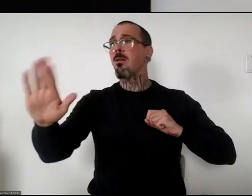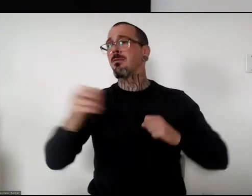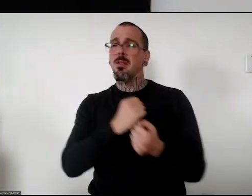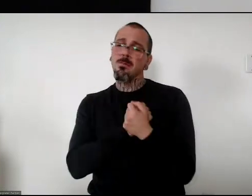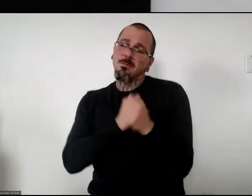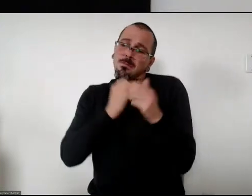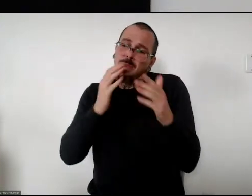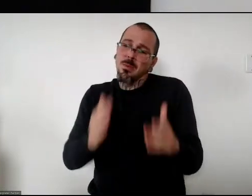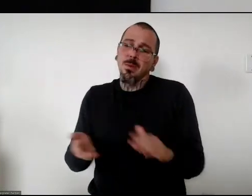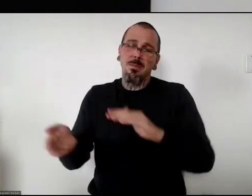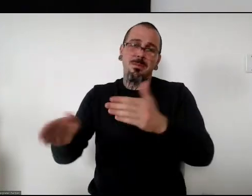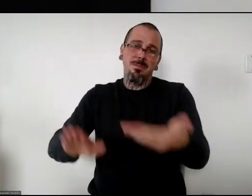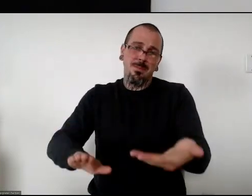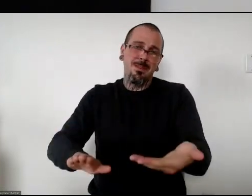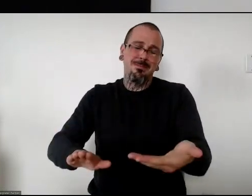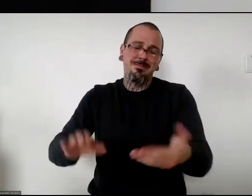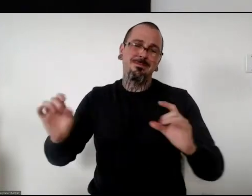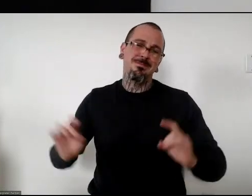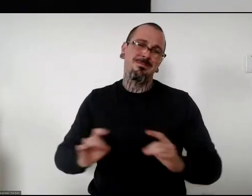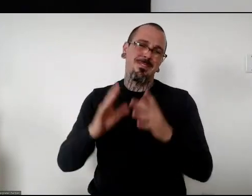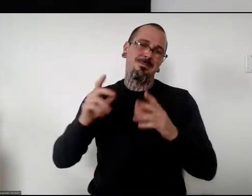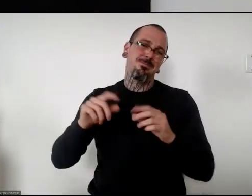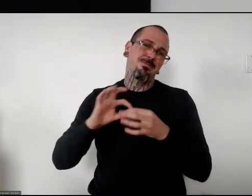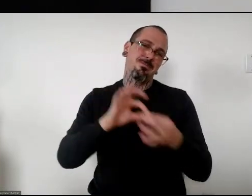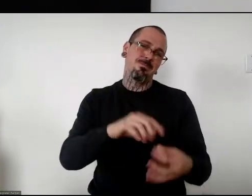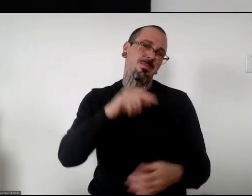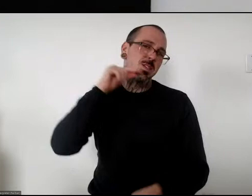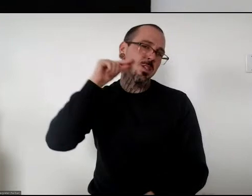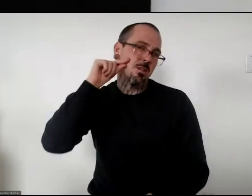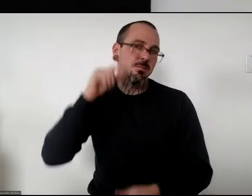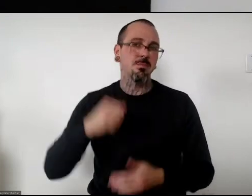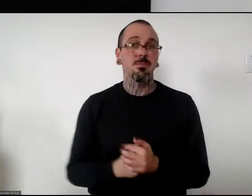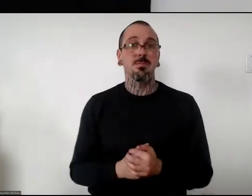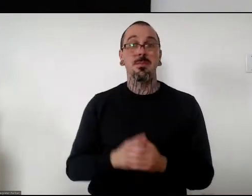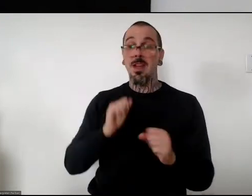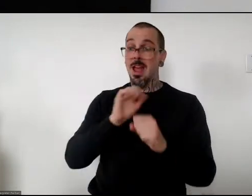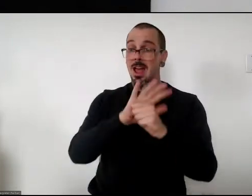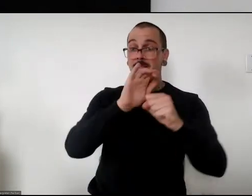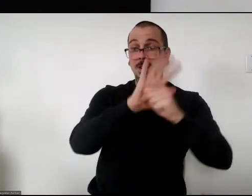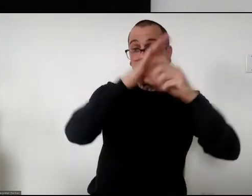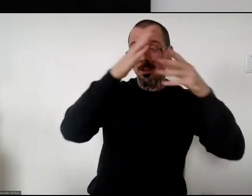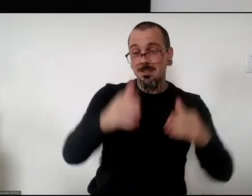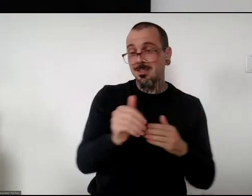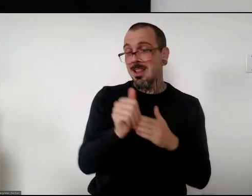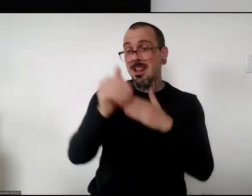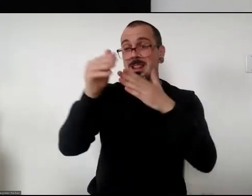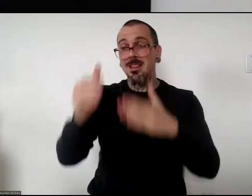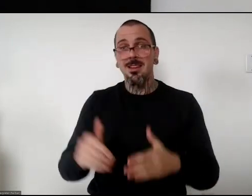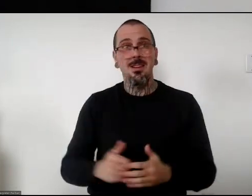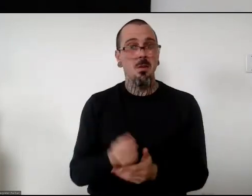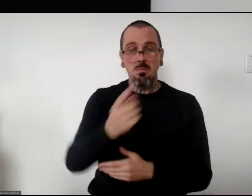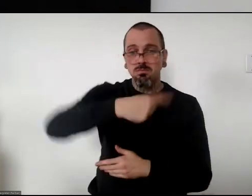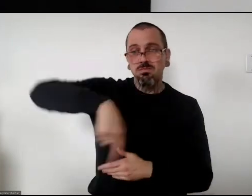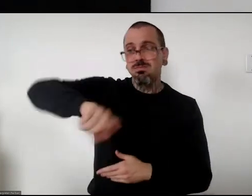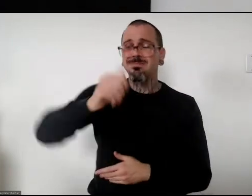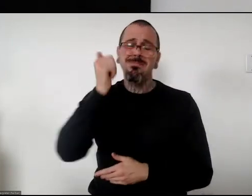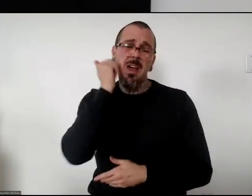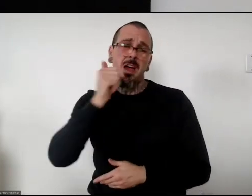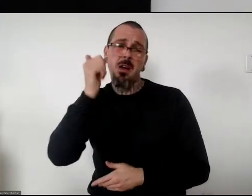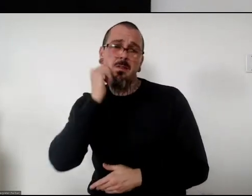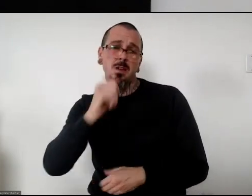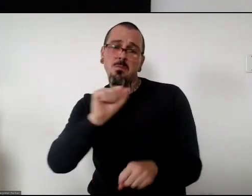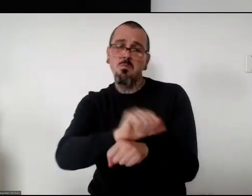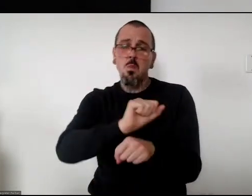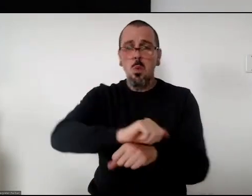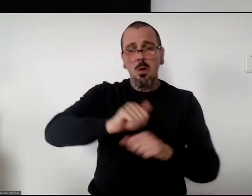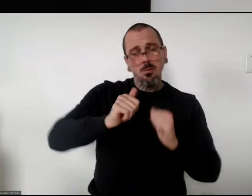faces of passionate advocates and leaders working daily to support survivors and create the systemic change needed to prevent